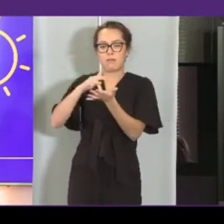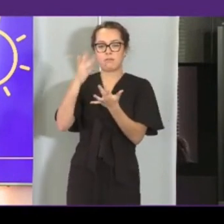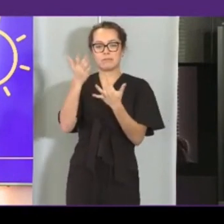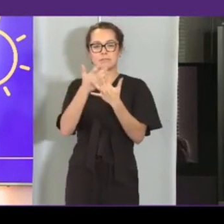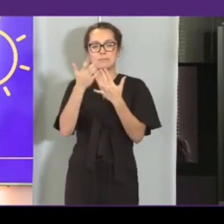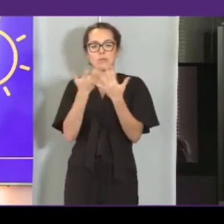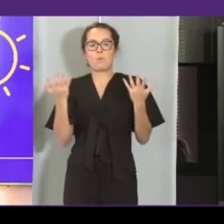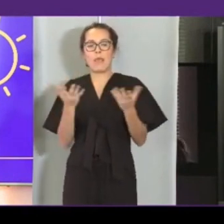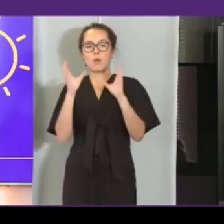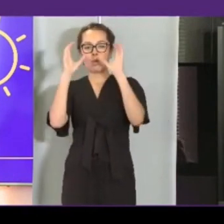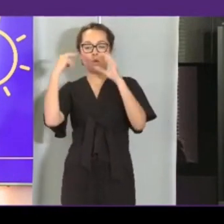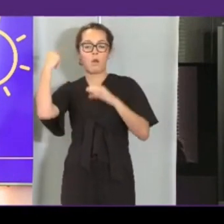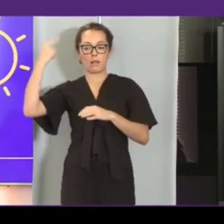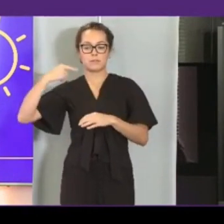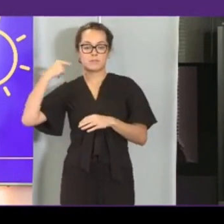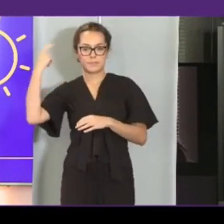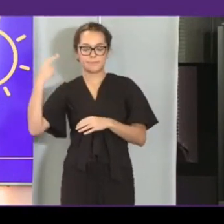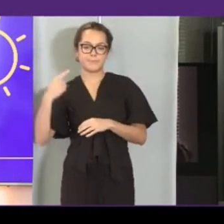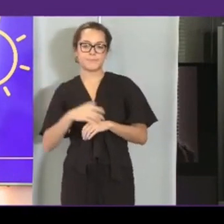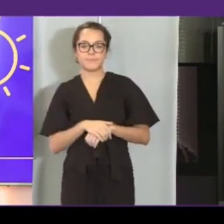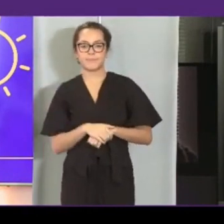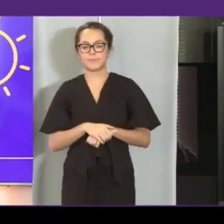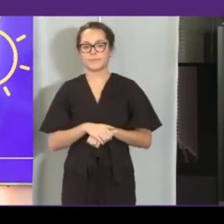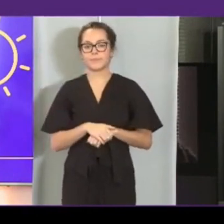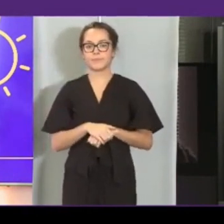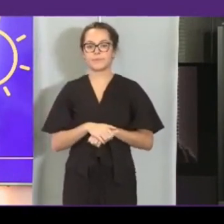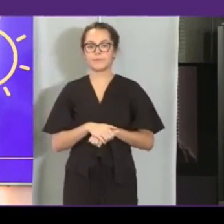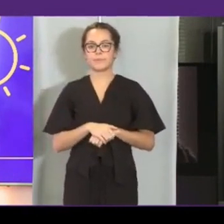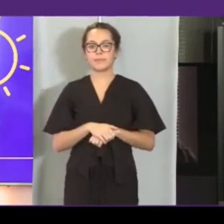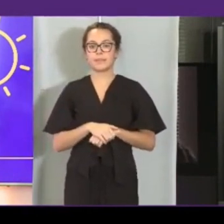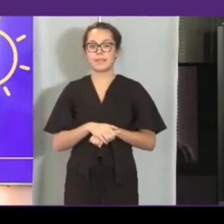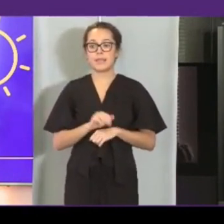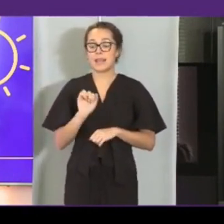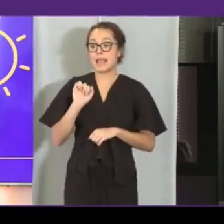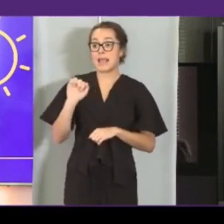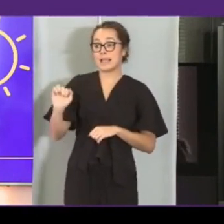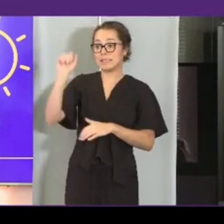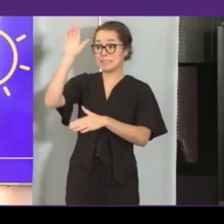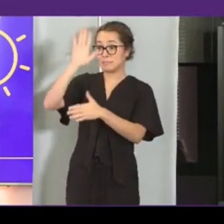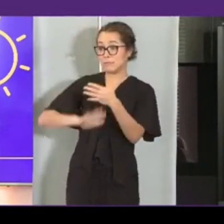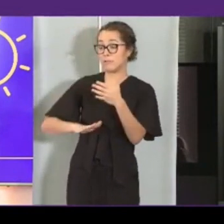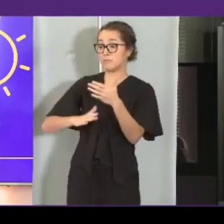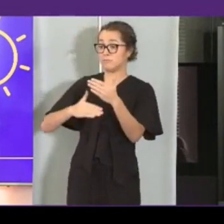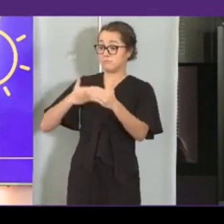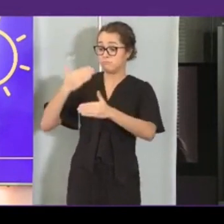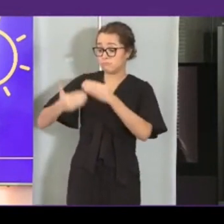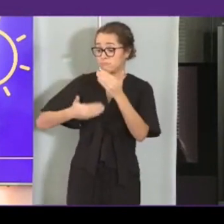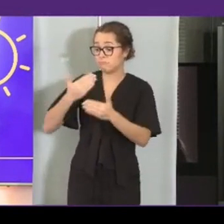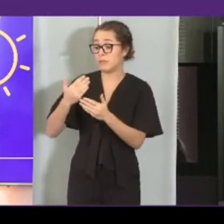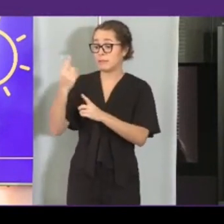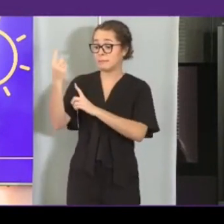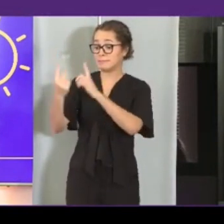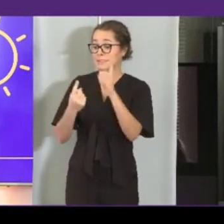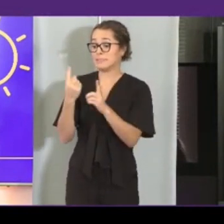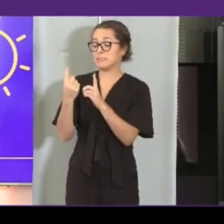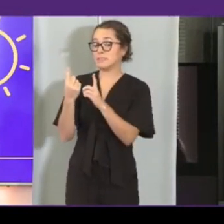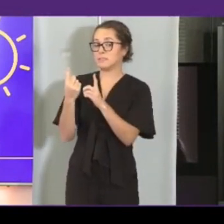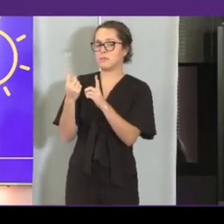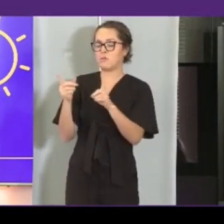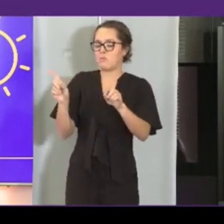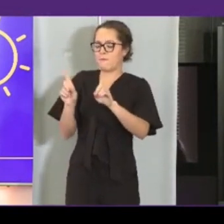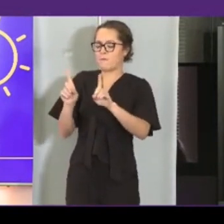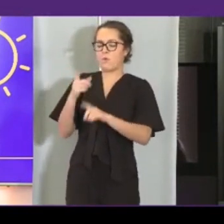London. And his experience of running that as a meeting place for people to come in and try